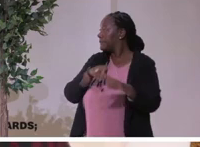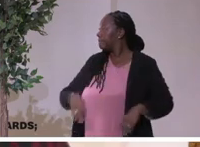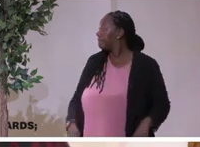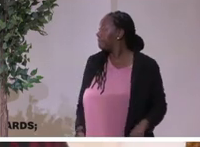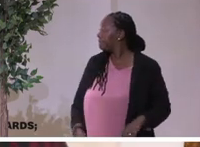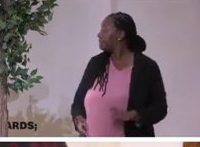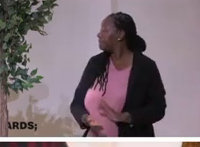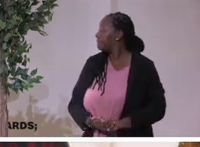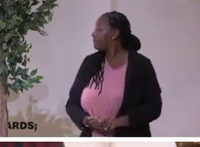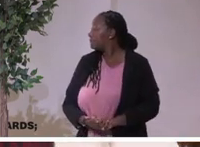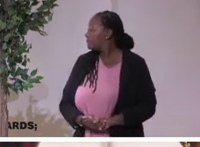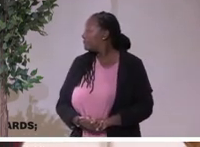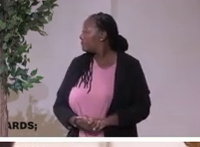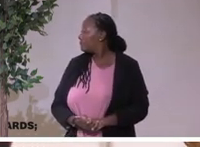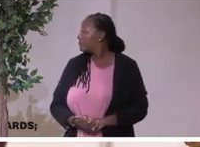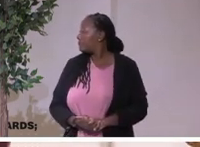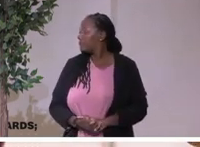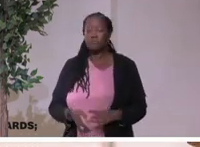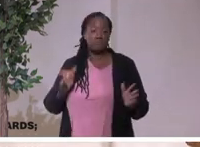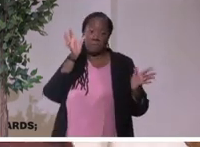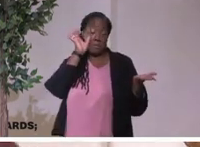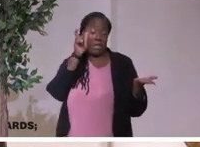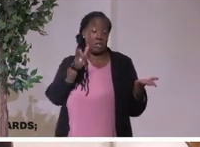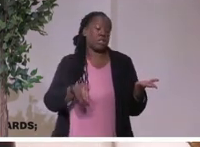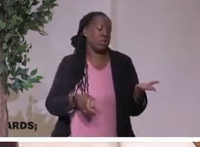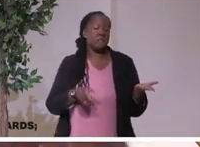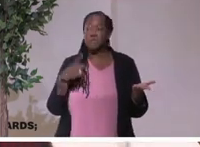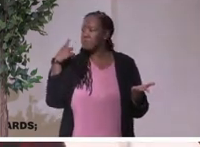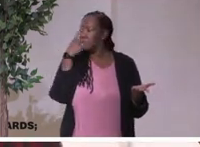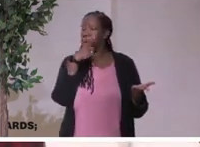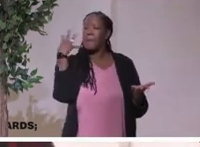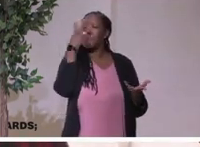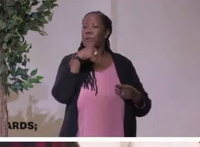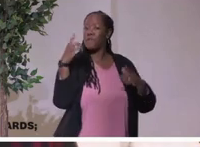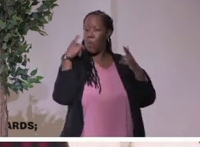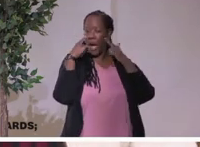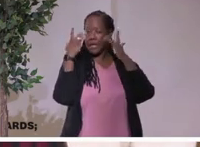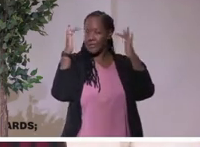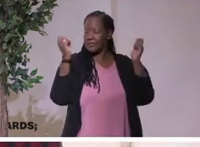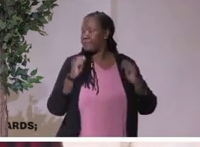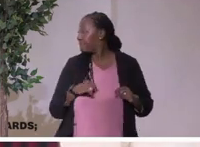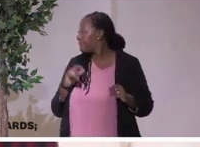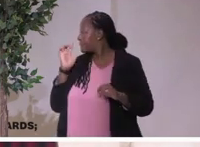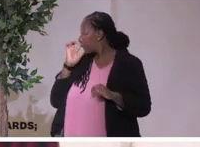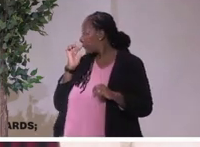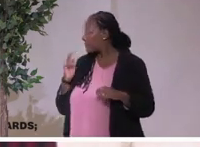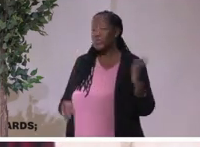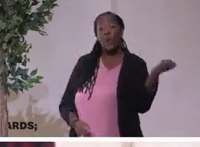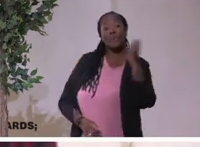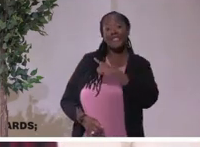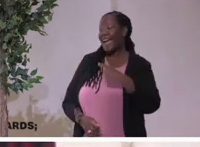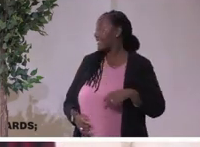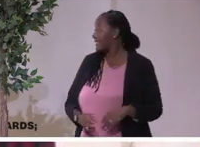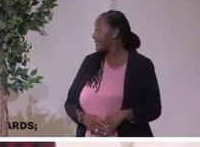that's happening here. So let me – I got to see my beautiful eyes. So I would like to ask the panel a